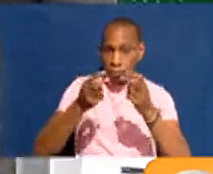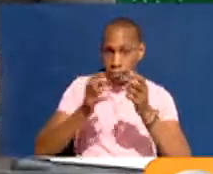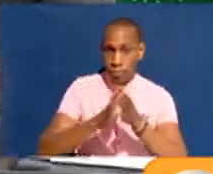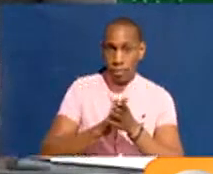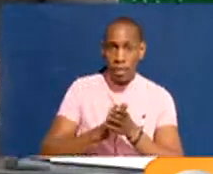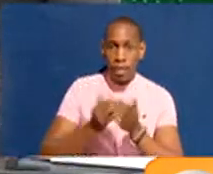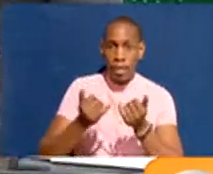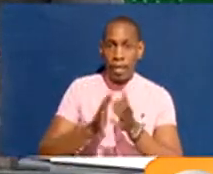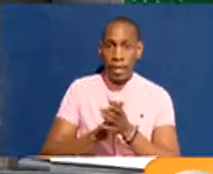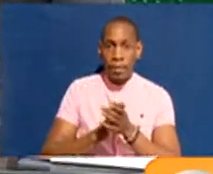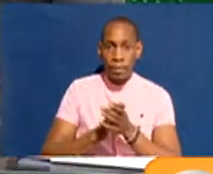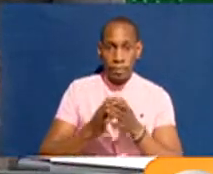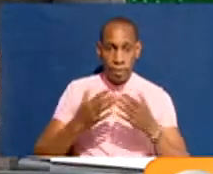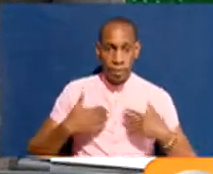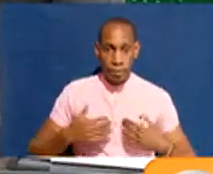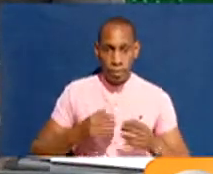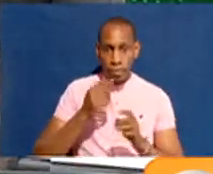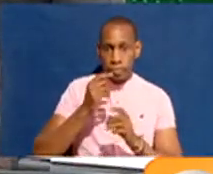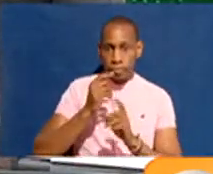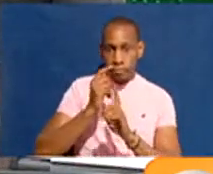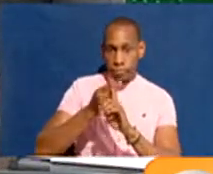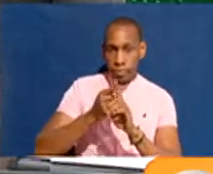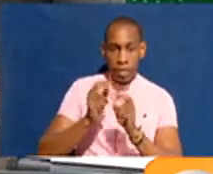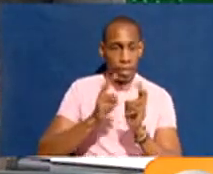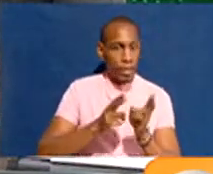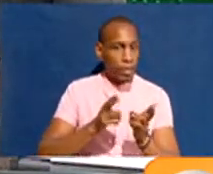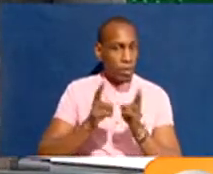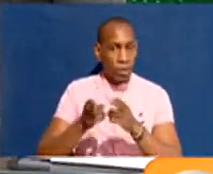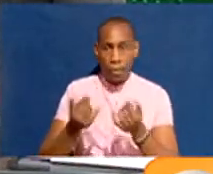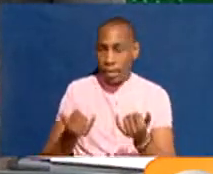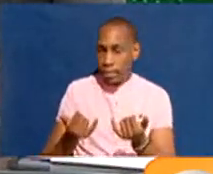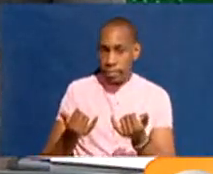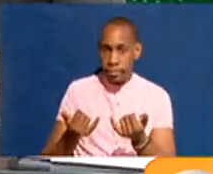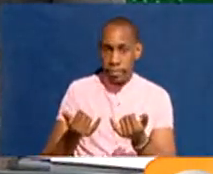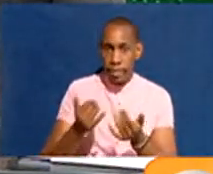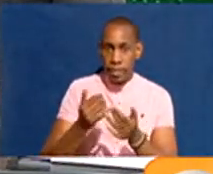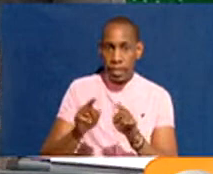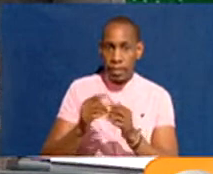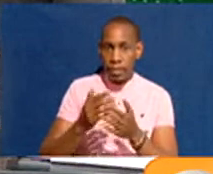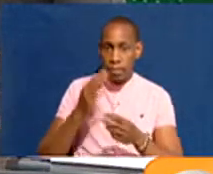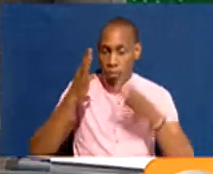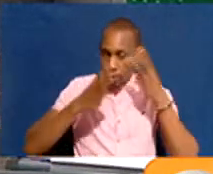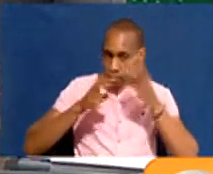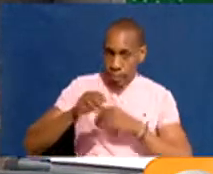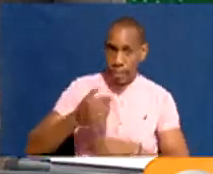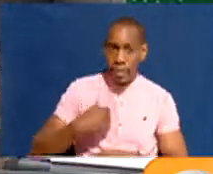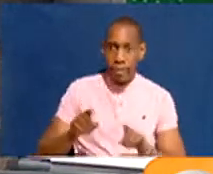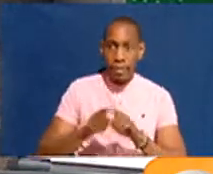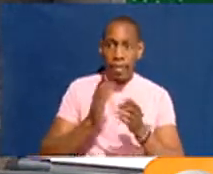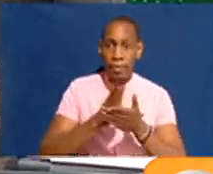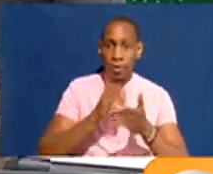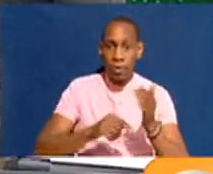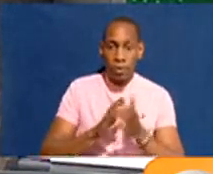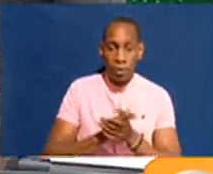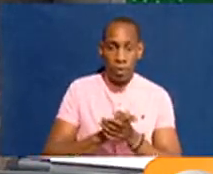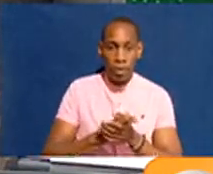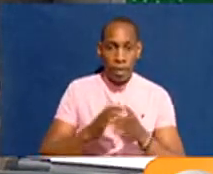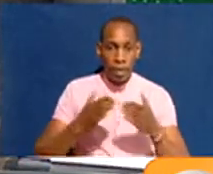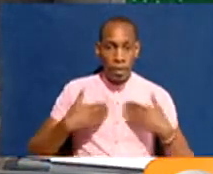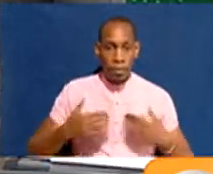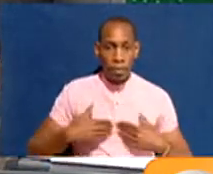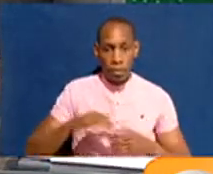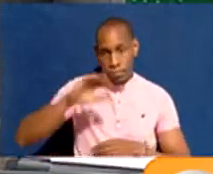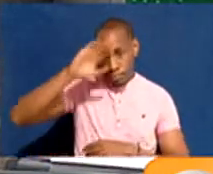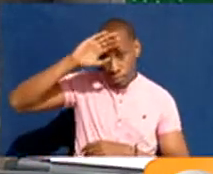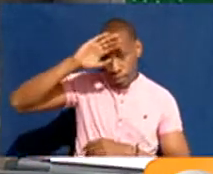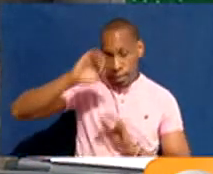A rise in your body temperature is unusually, or rather usually, something to worry about. In fact, an elevated body temperature